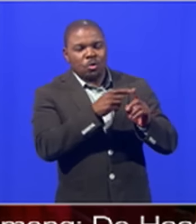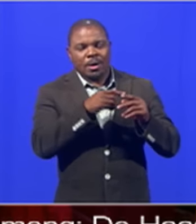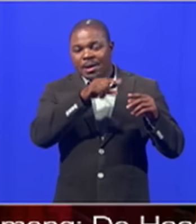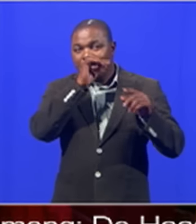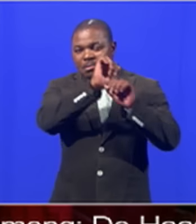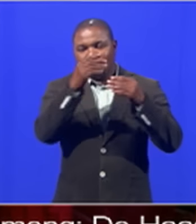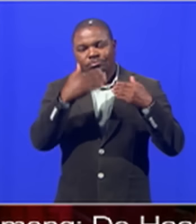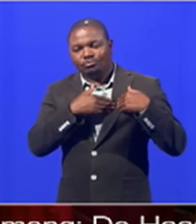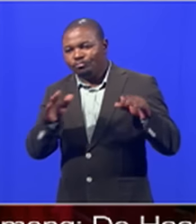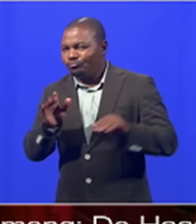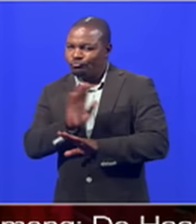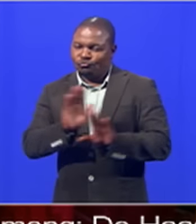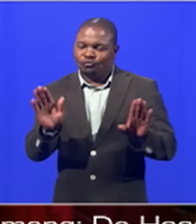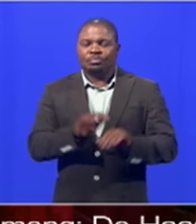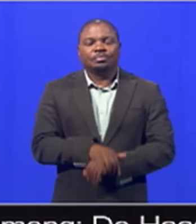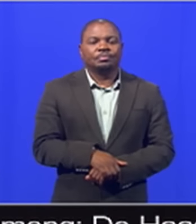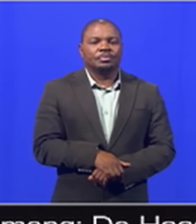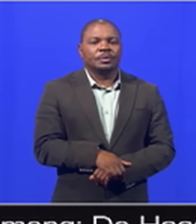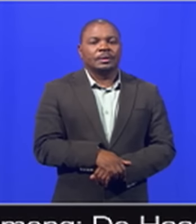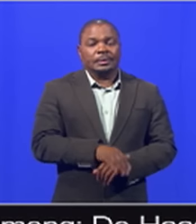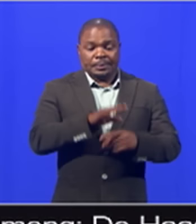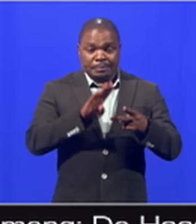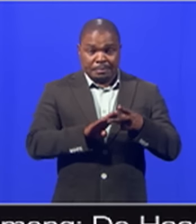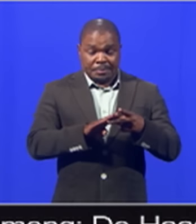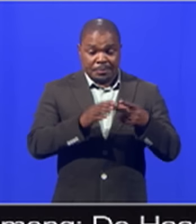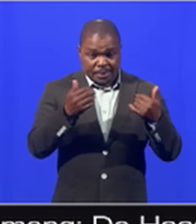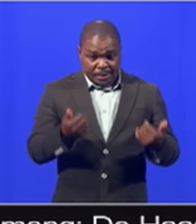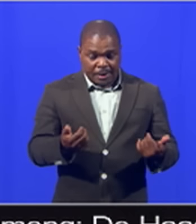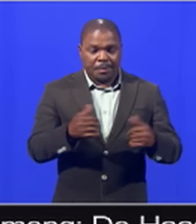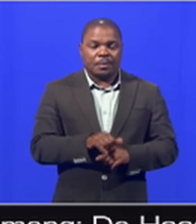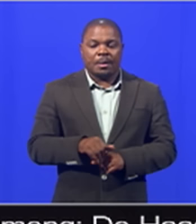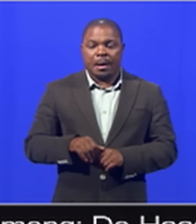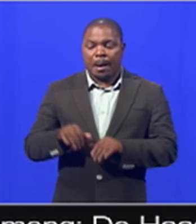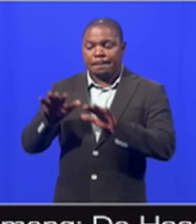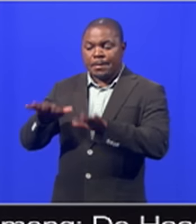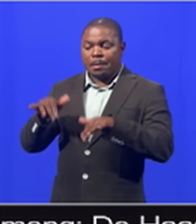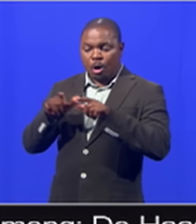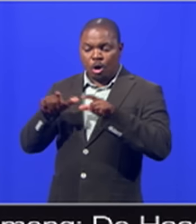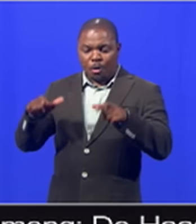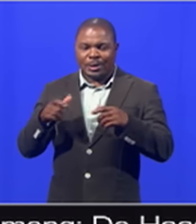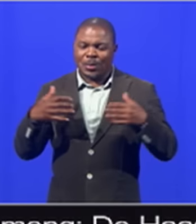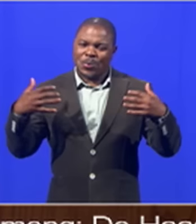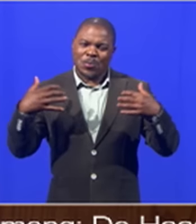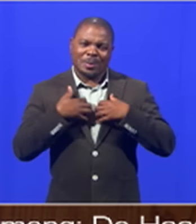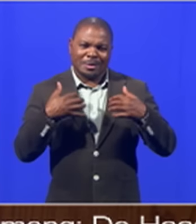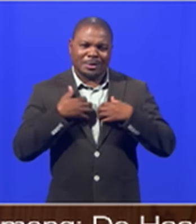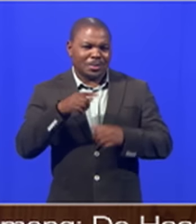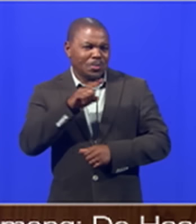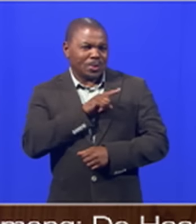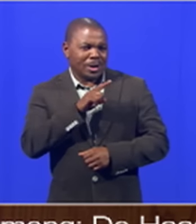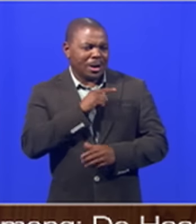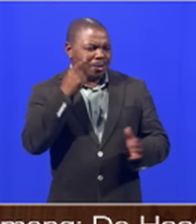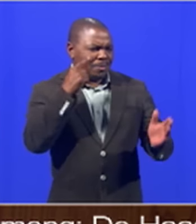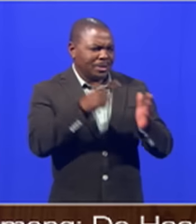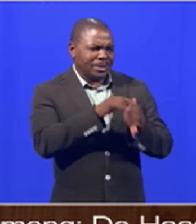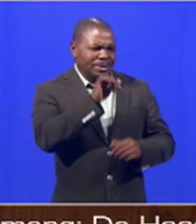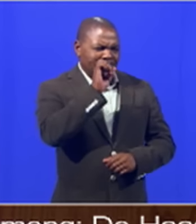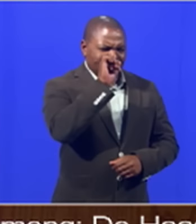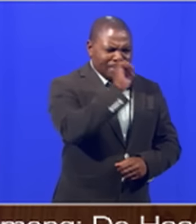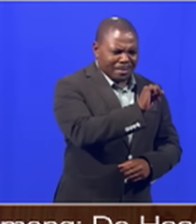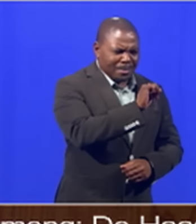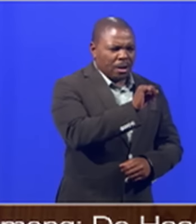o tla ipusolosetsa. Le fa go ntse jalo maloko a komiti a ne a bontsha go tshwenyega ka gore bosupi jwa gagwe e